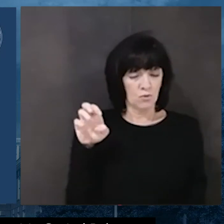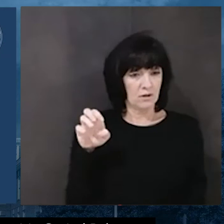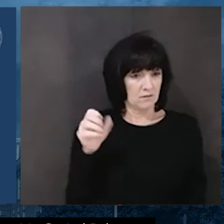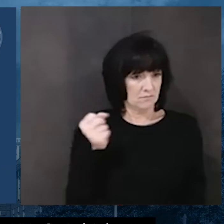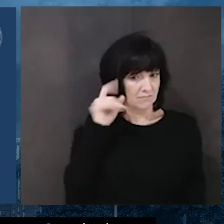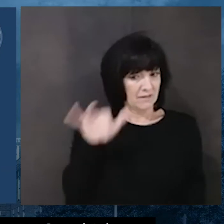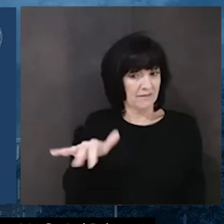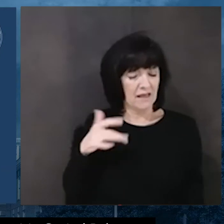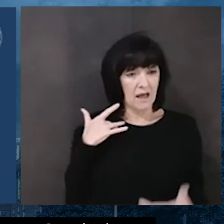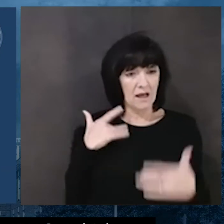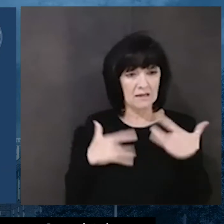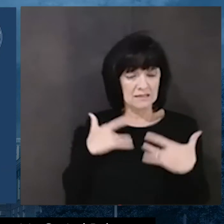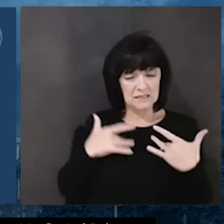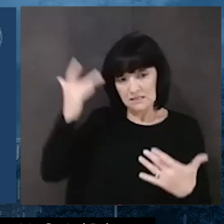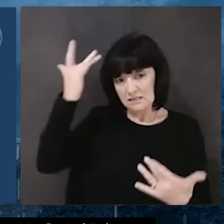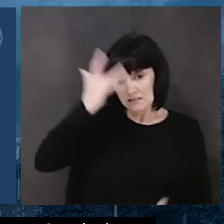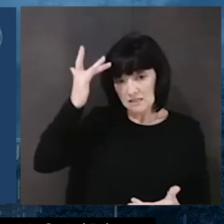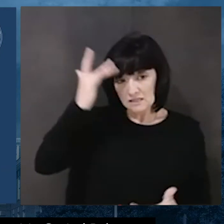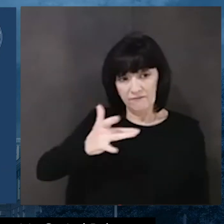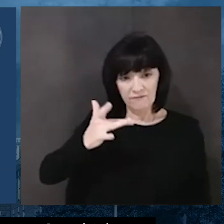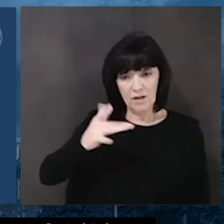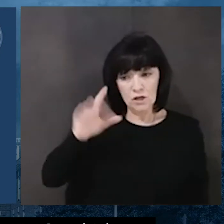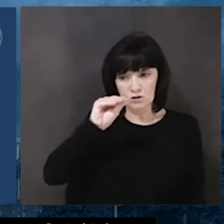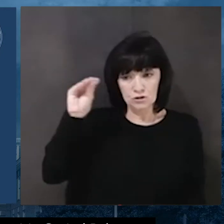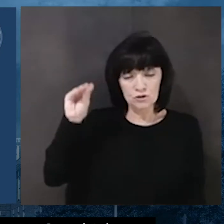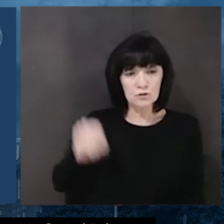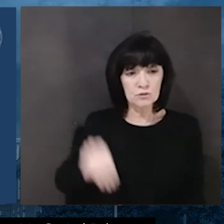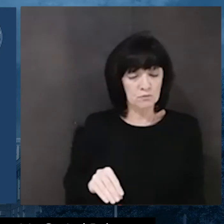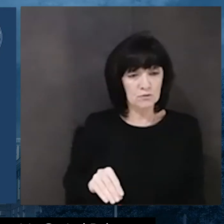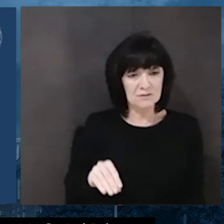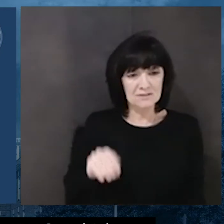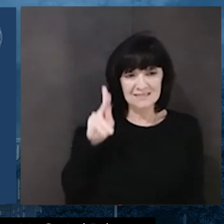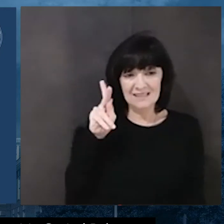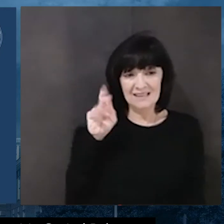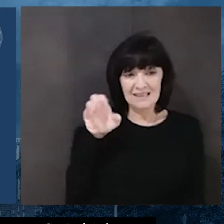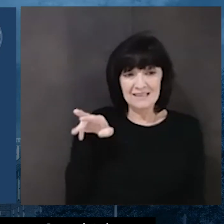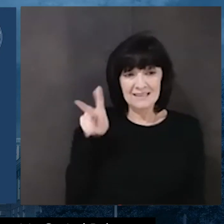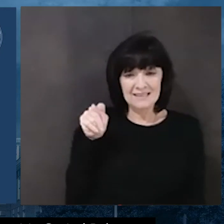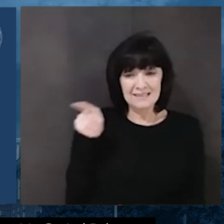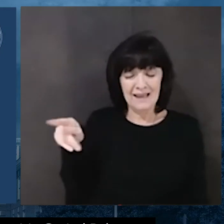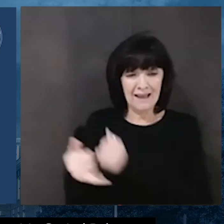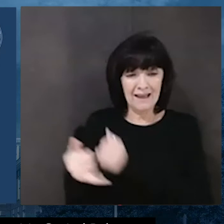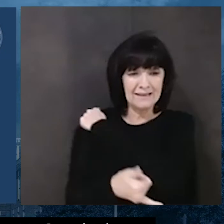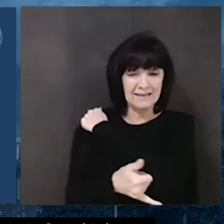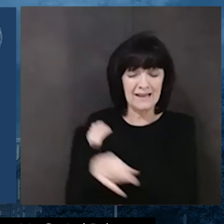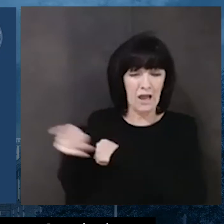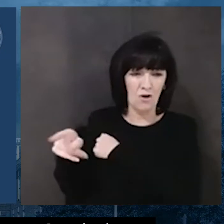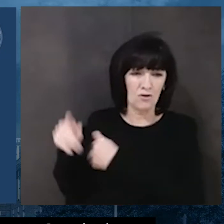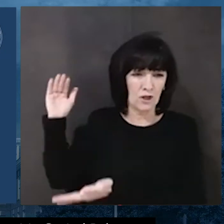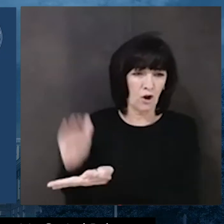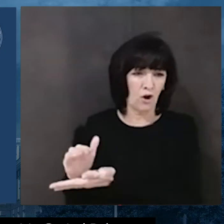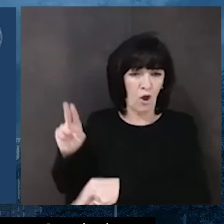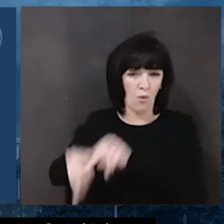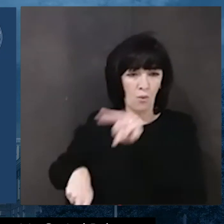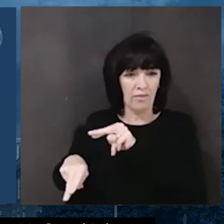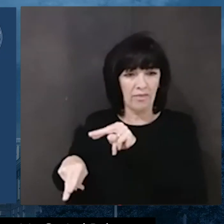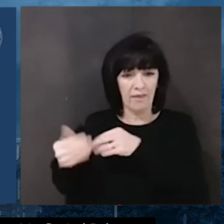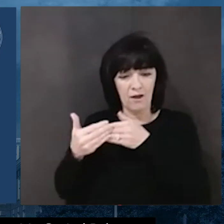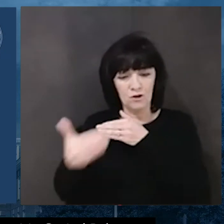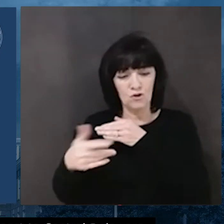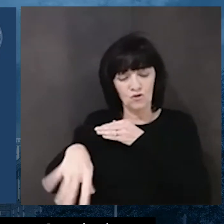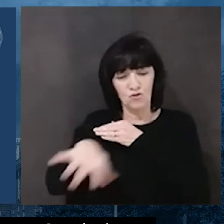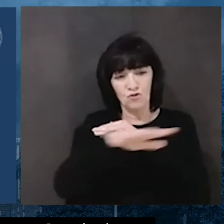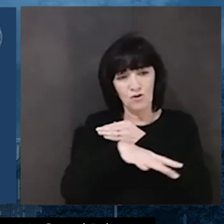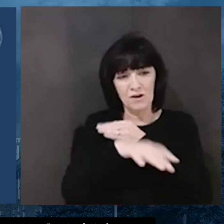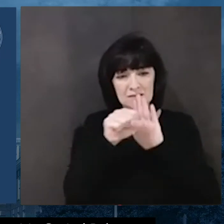are facts, the infection rates in Kent County are the lowest in the state. We've seen a run up lately